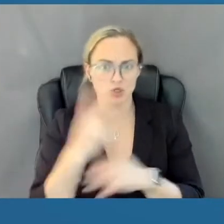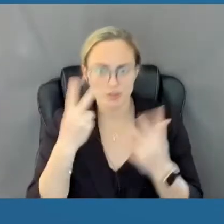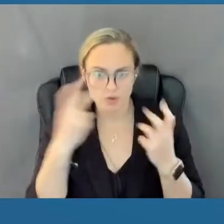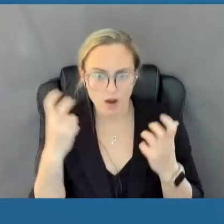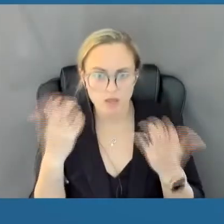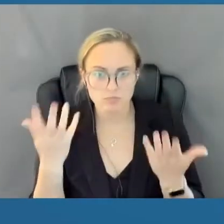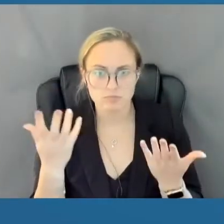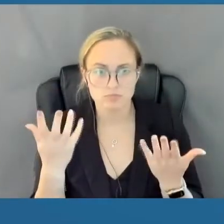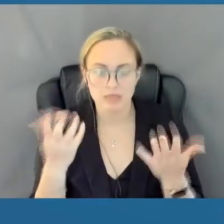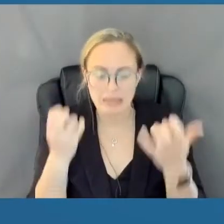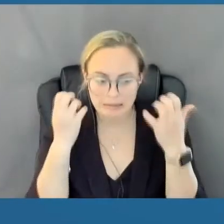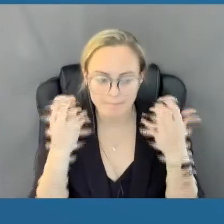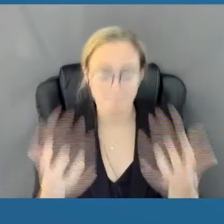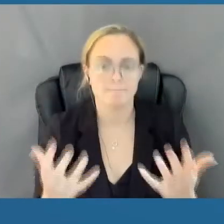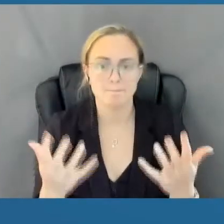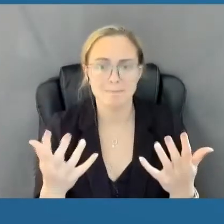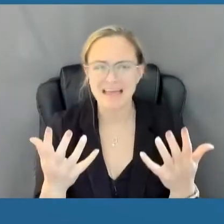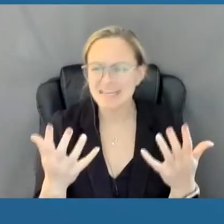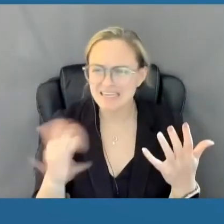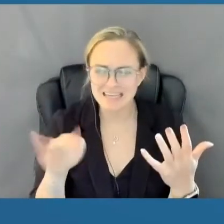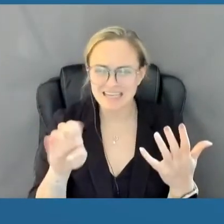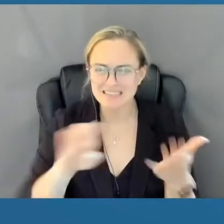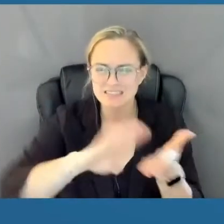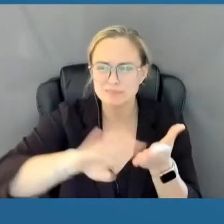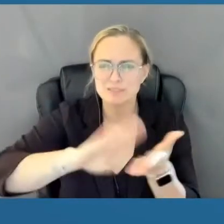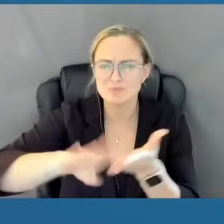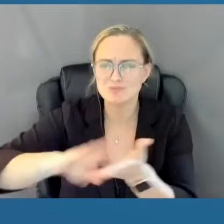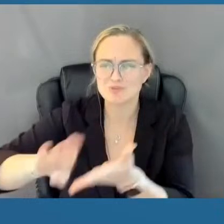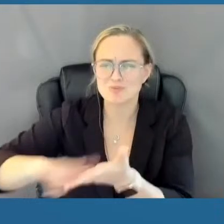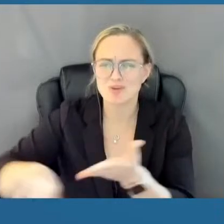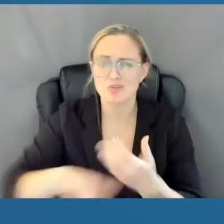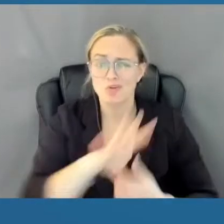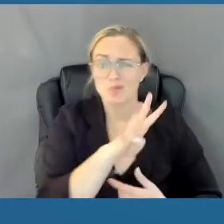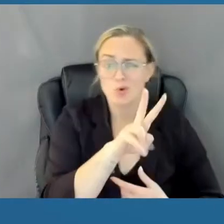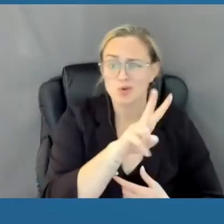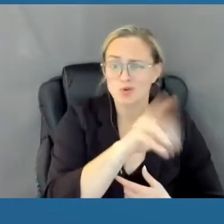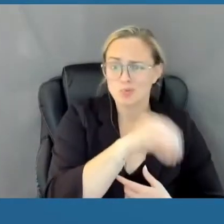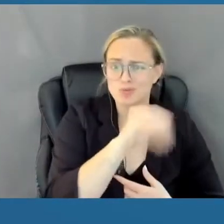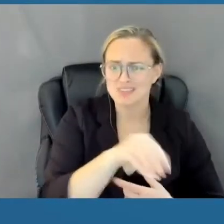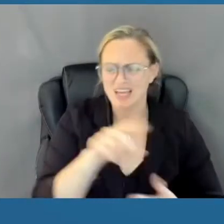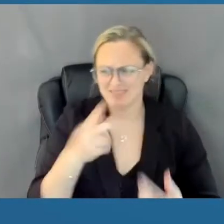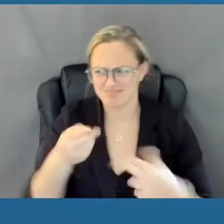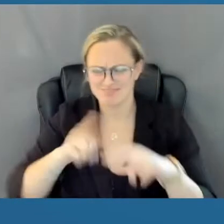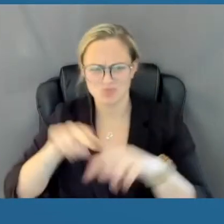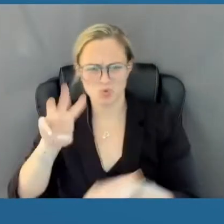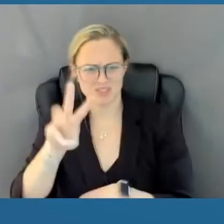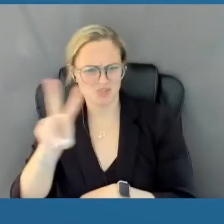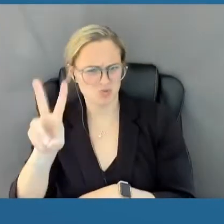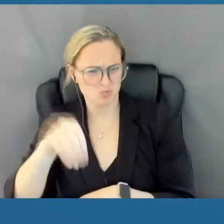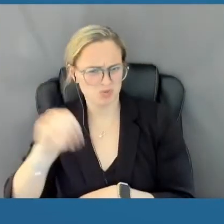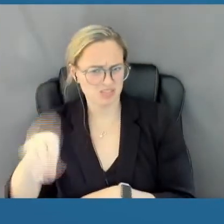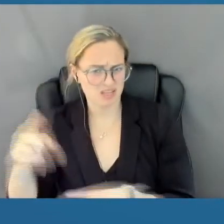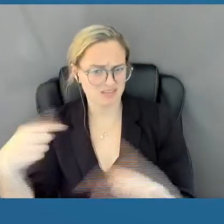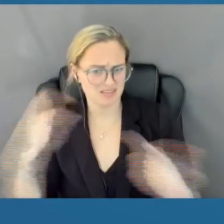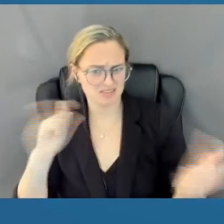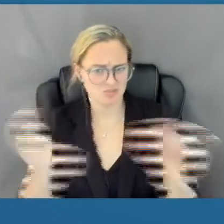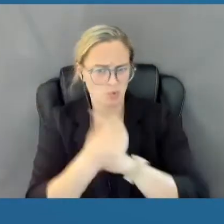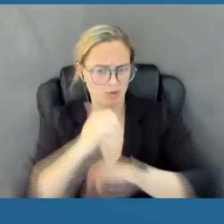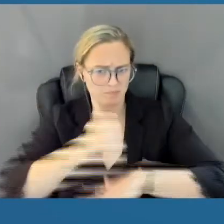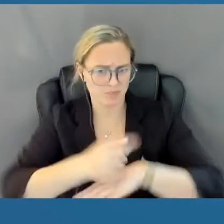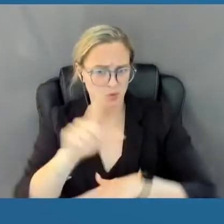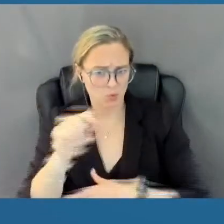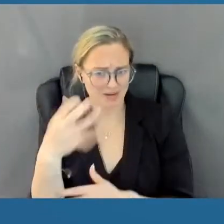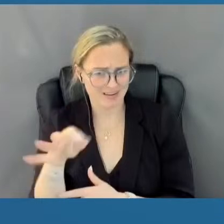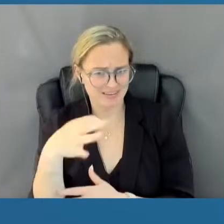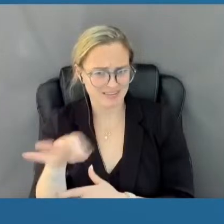so many cases are being dismissed. I mean, dismissals went from 42% to 62% since the reforms were put in place in 2019,